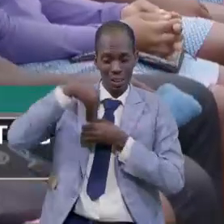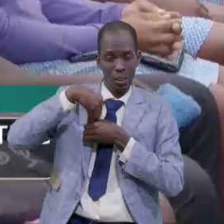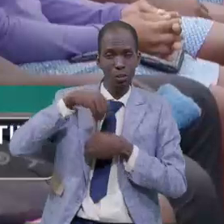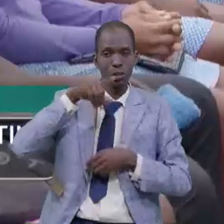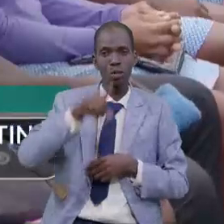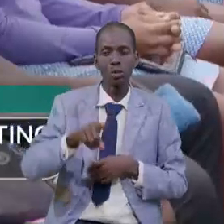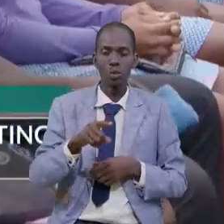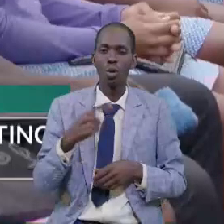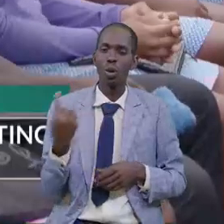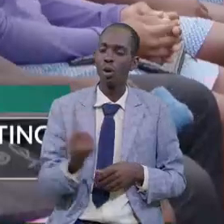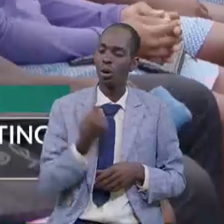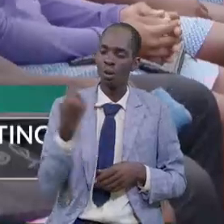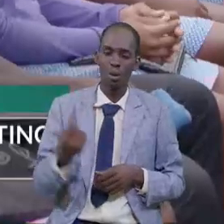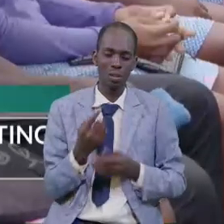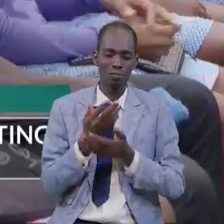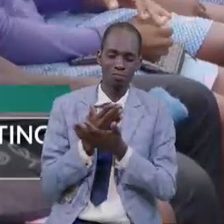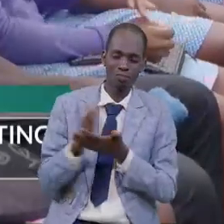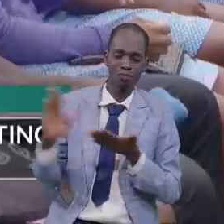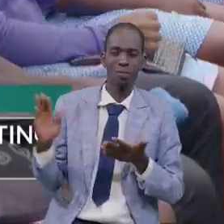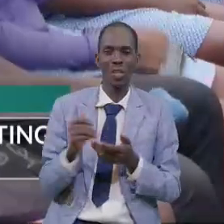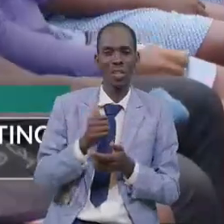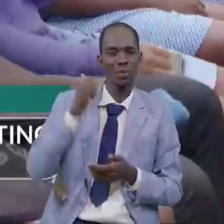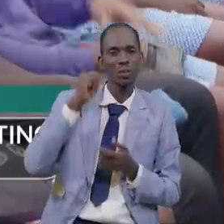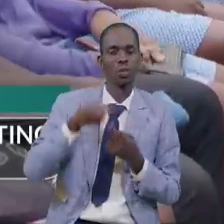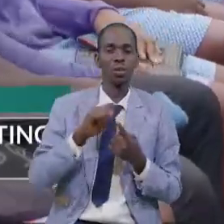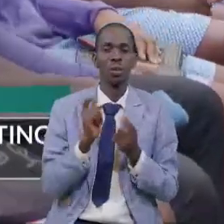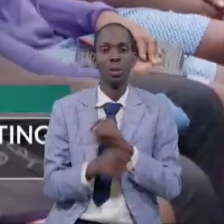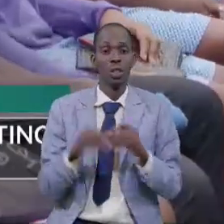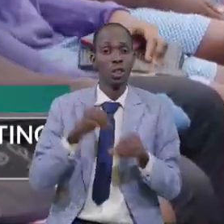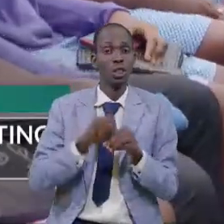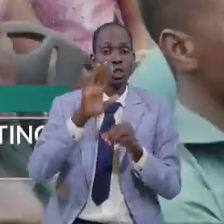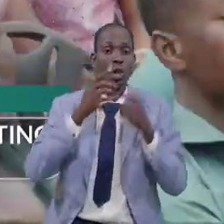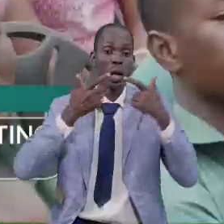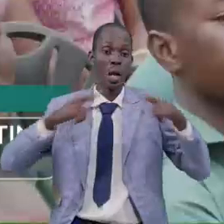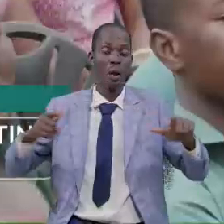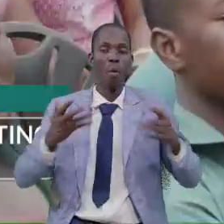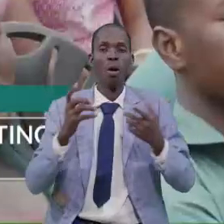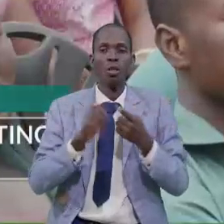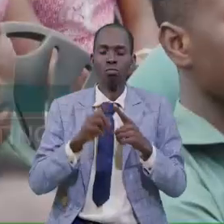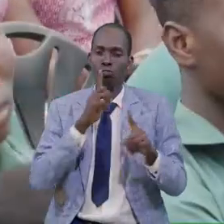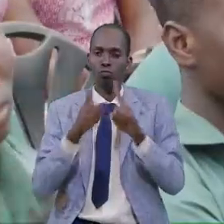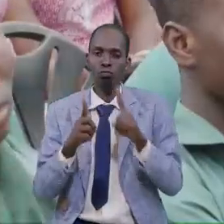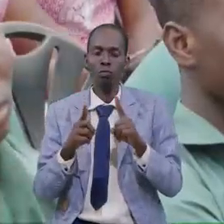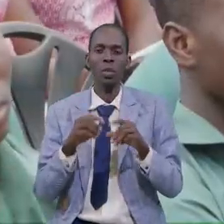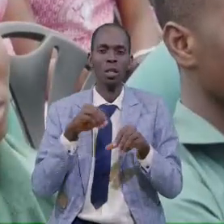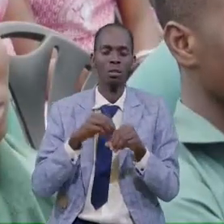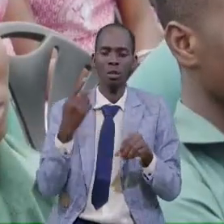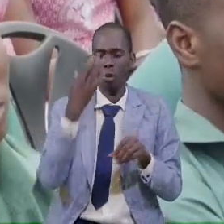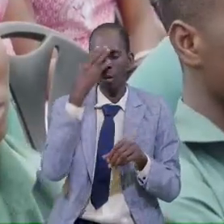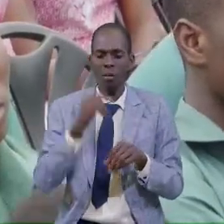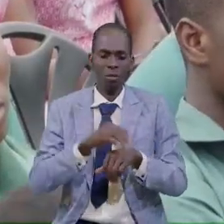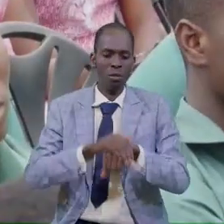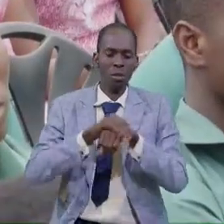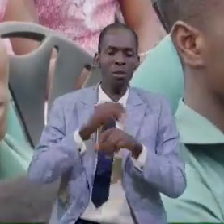change. In your language, in what you speak and how you speak, in the vocabulary you use, that people